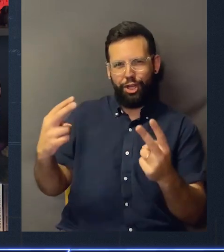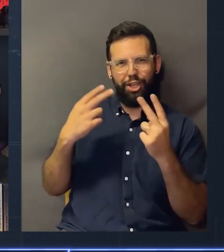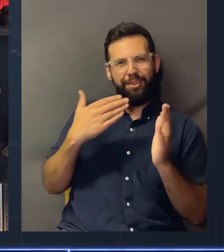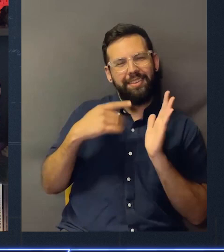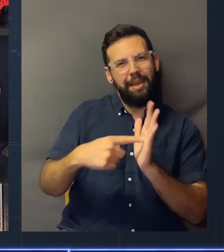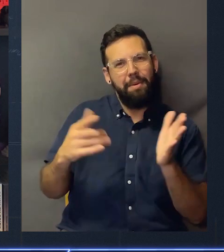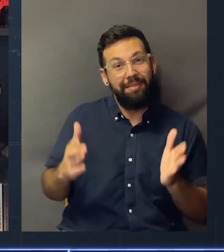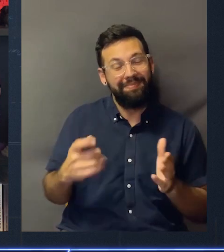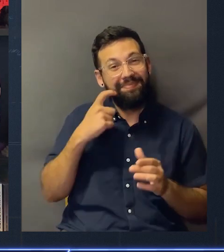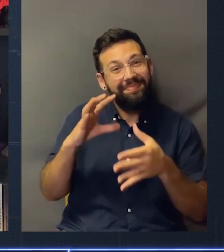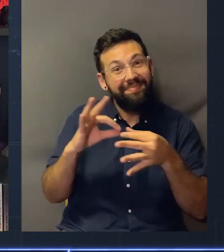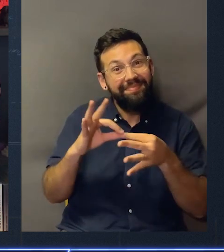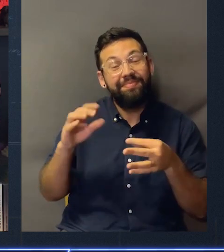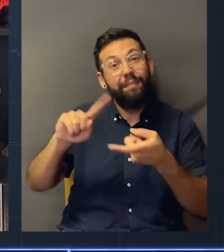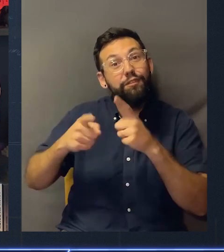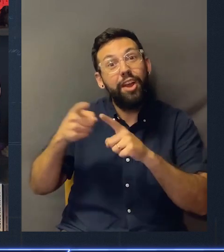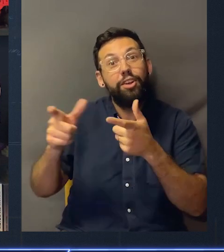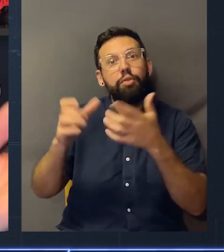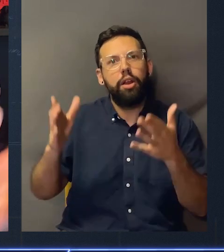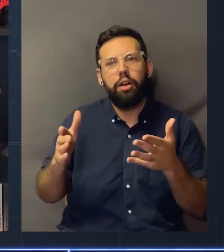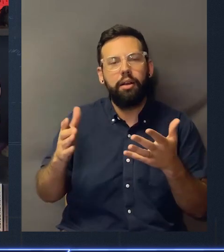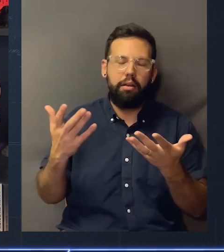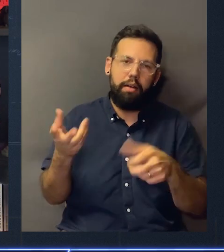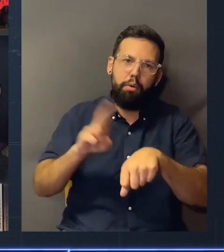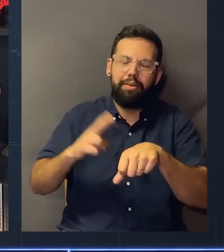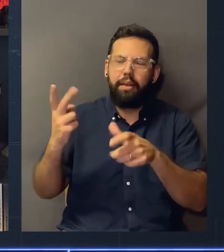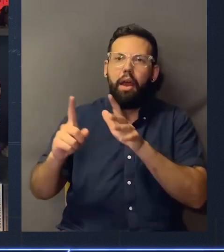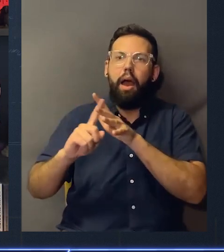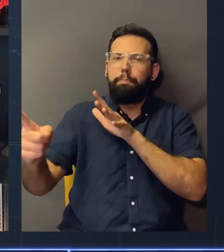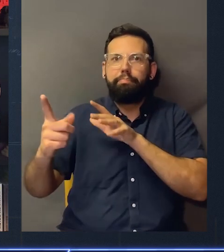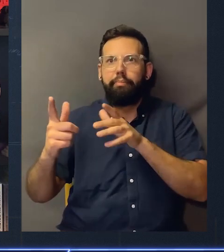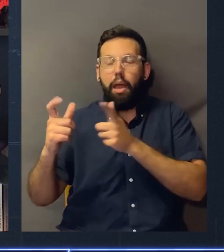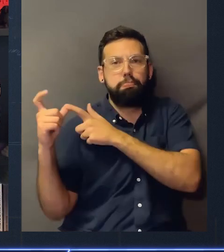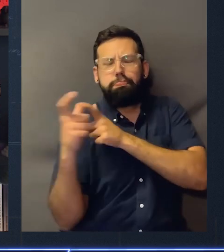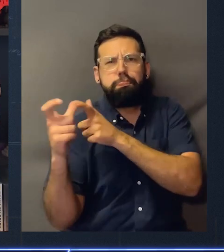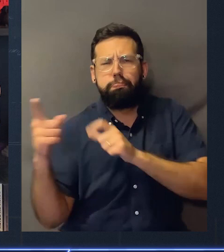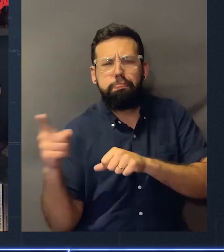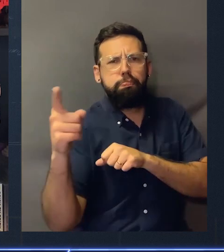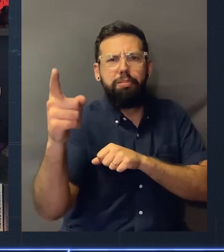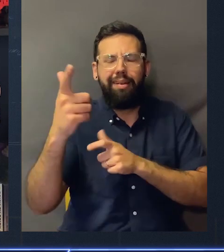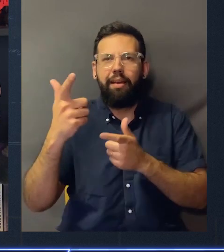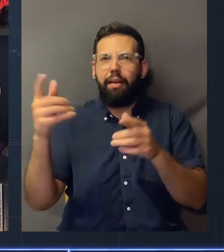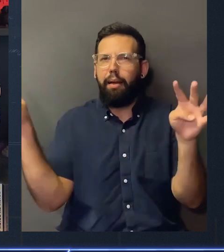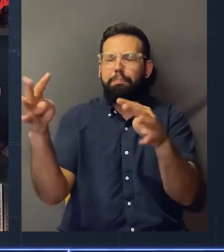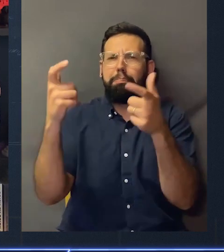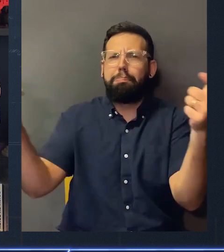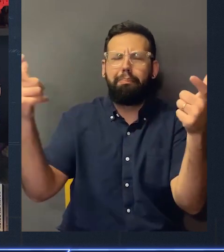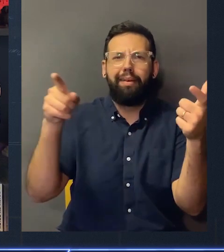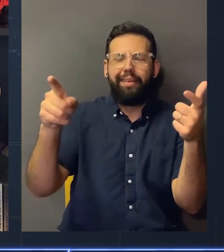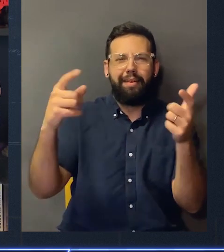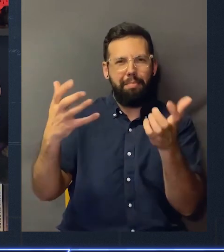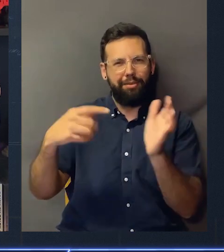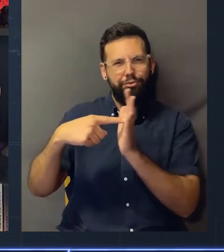runner friend, well, that spring unwinds and just kind of boing and off he goes at full speed. He's going to show everybody and he's going to